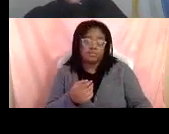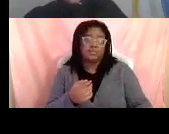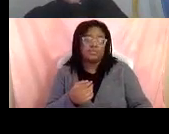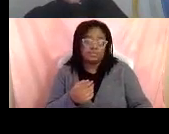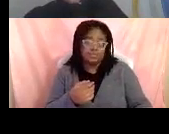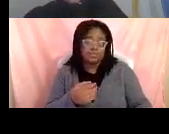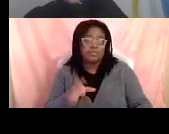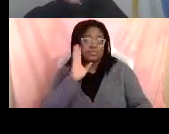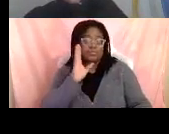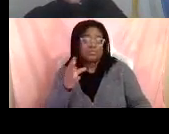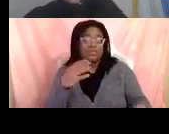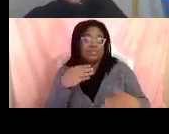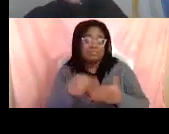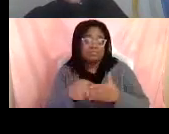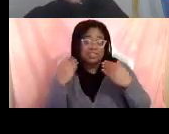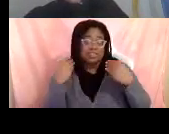Hello, money, sale, place.